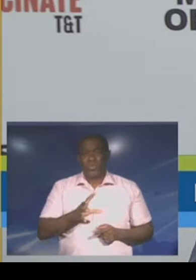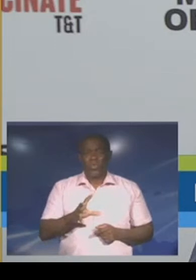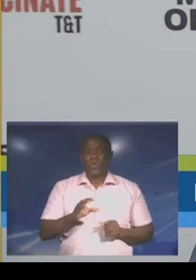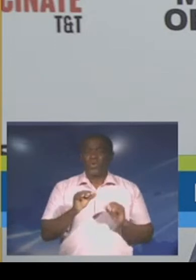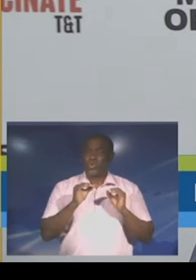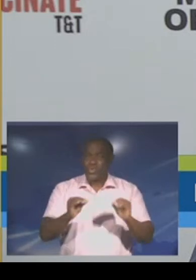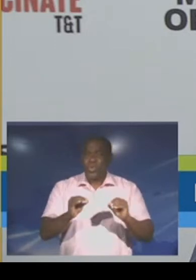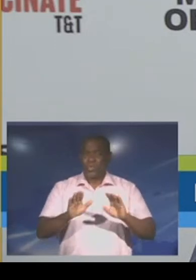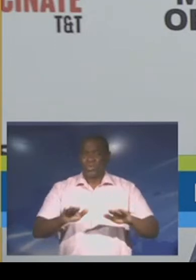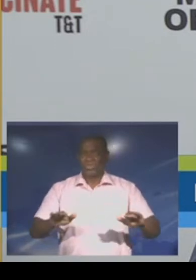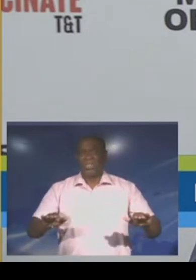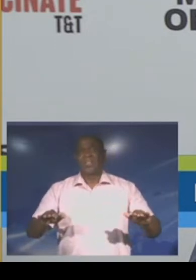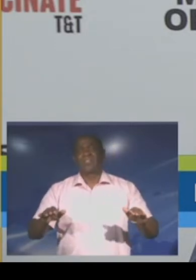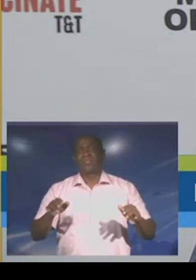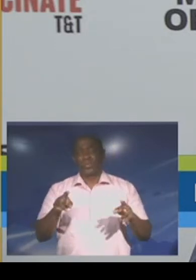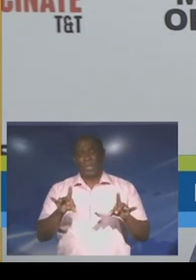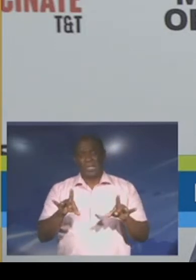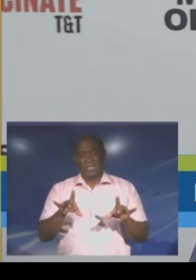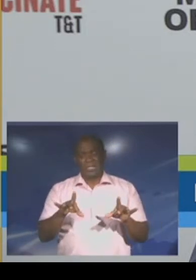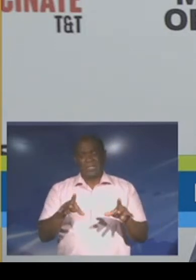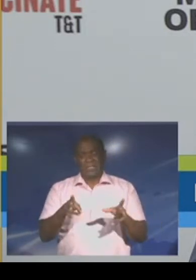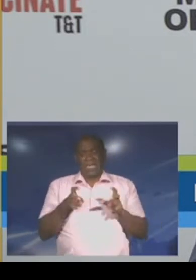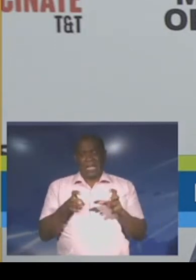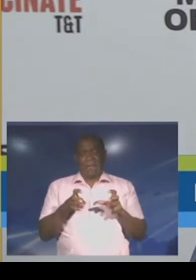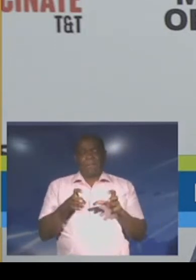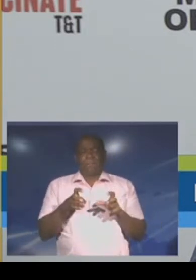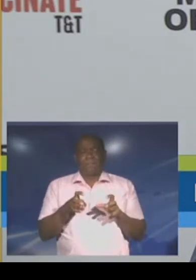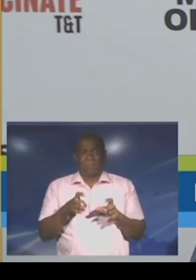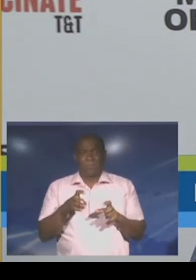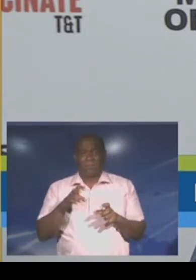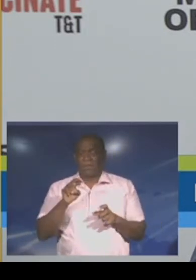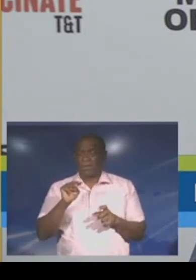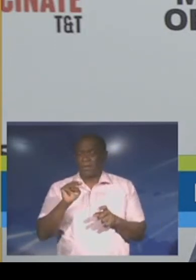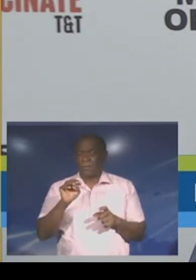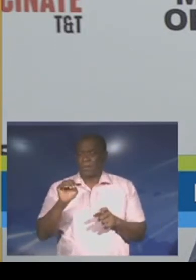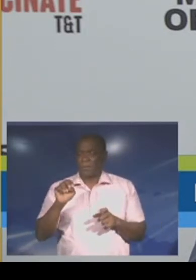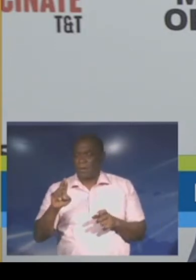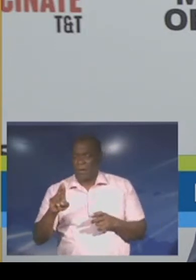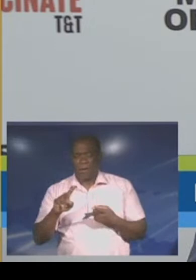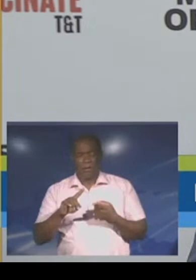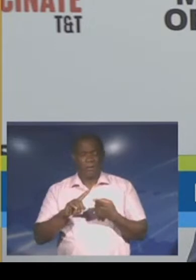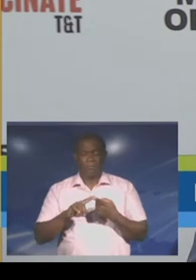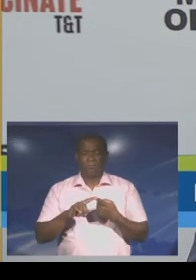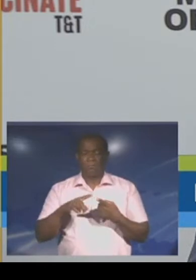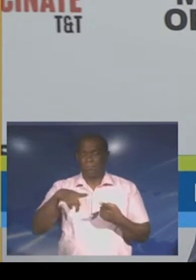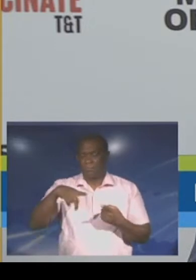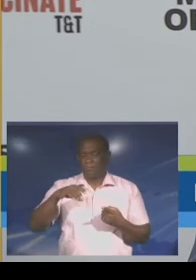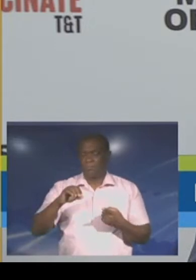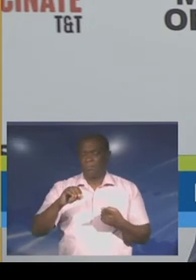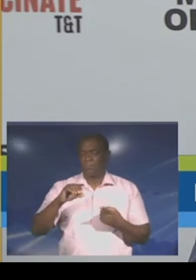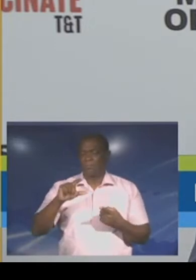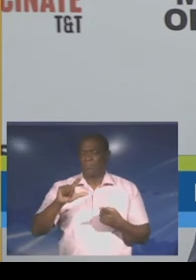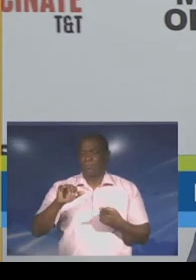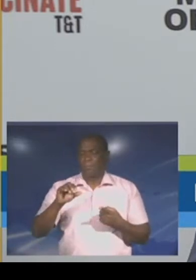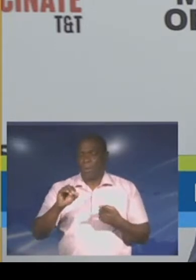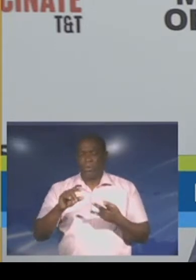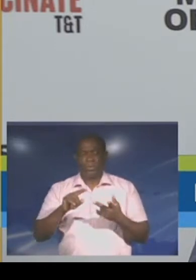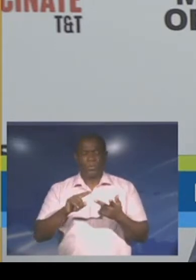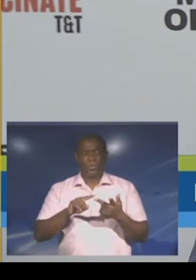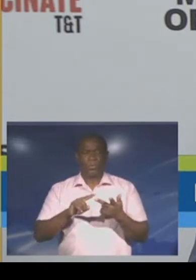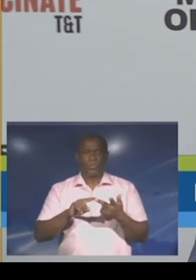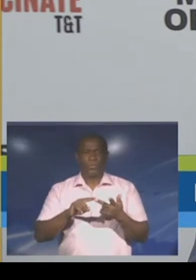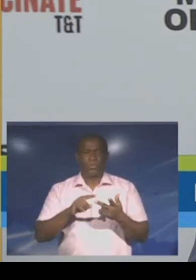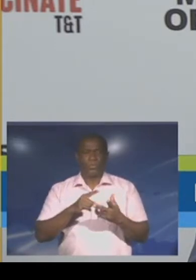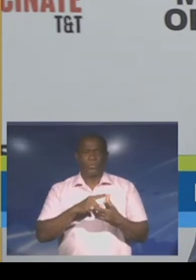fever, polio. So a disservice was really done. Now we have to work extra